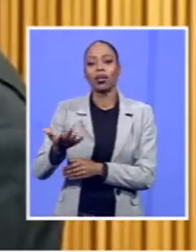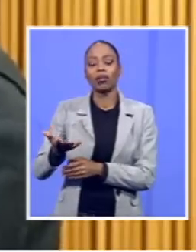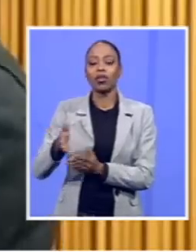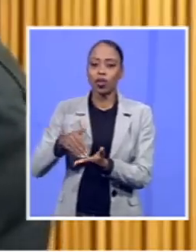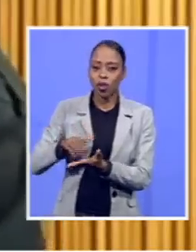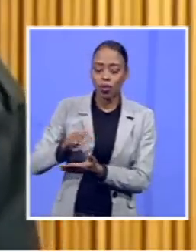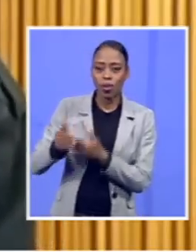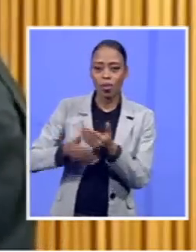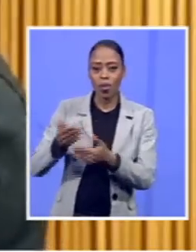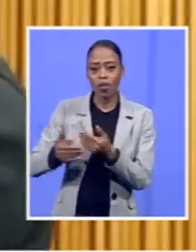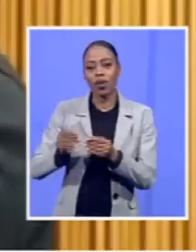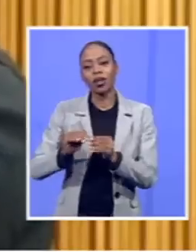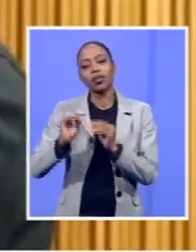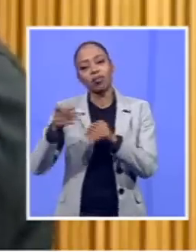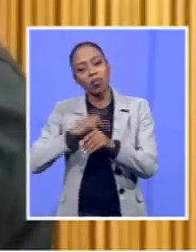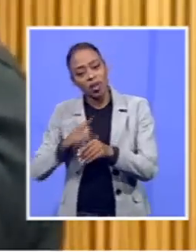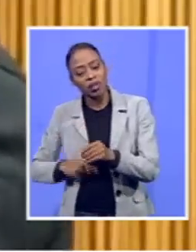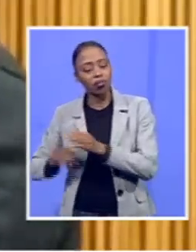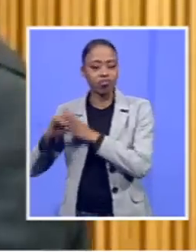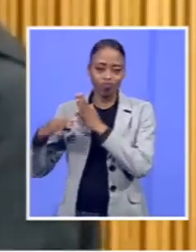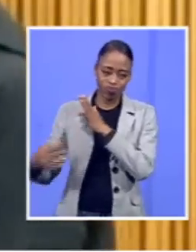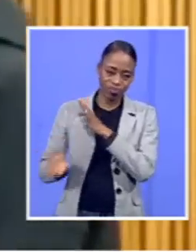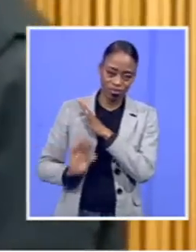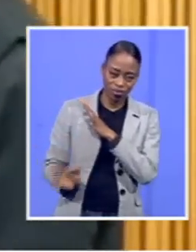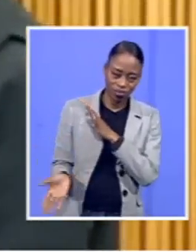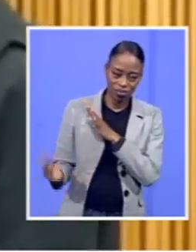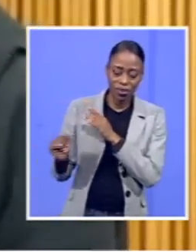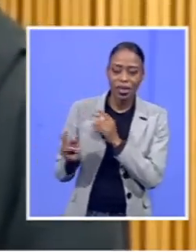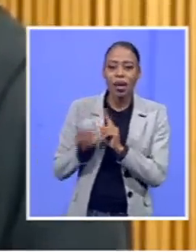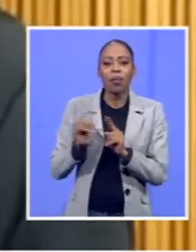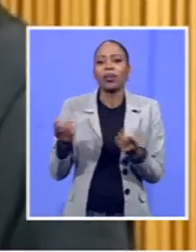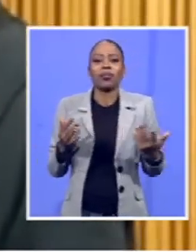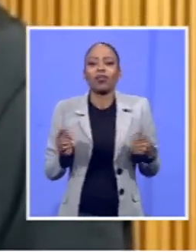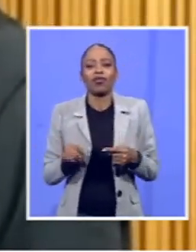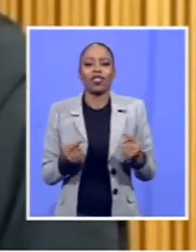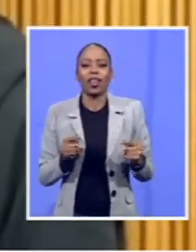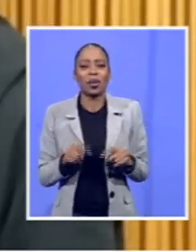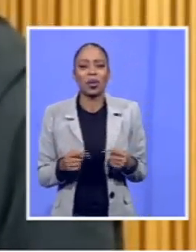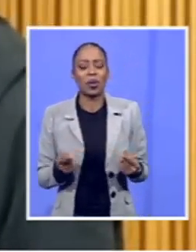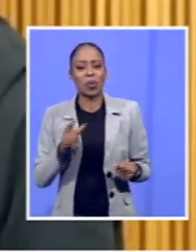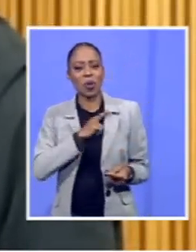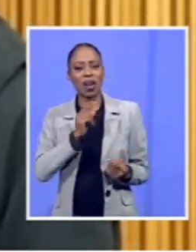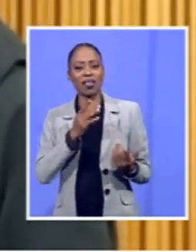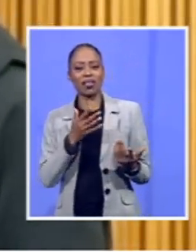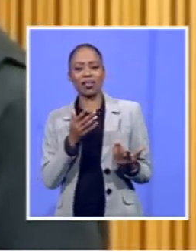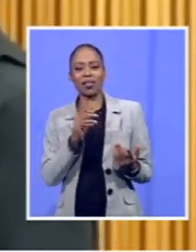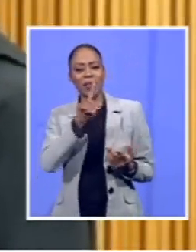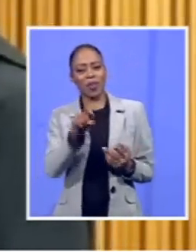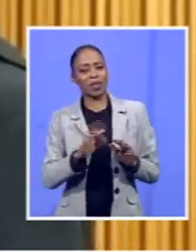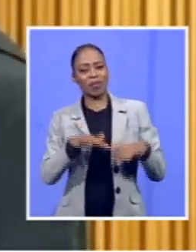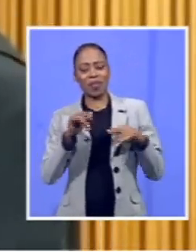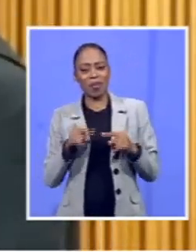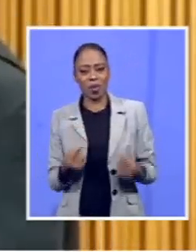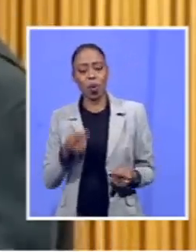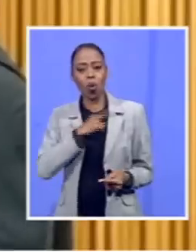removal process, take it to the president and what have you. Nobody would have said, why are you doing that, Parliament? Because